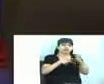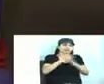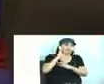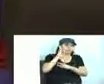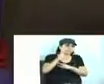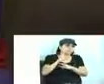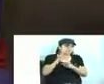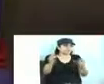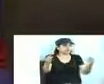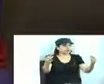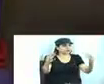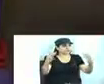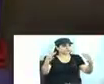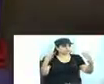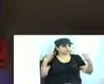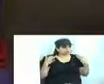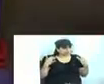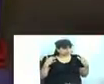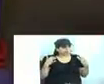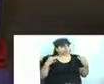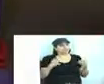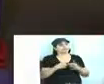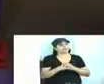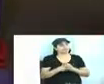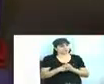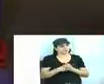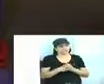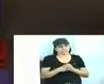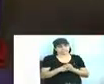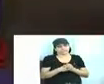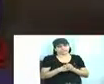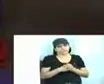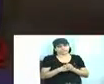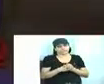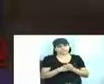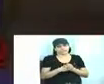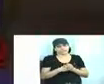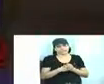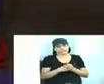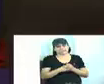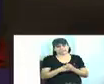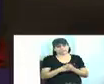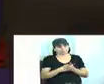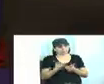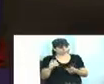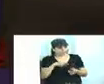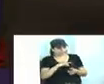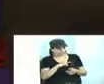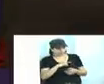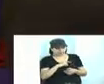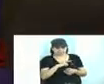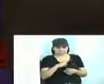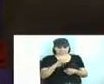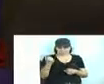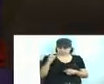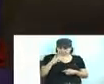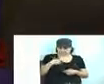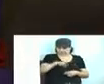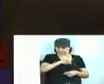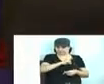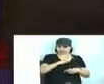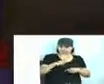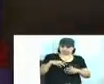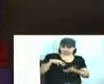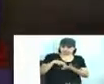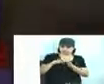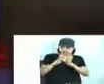to exude back onto you. And so we all stand there listening to him spout all